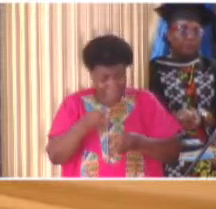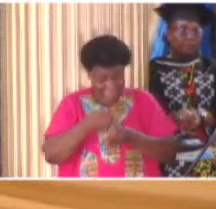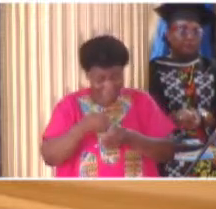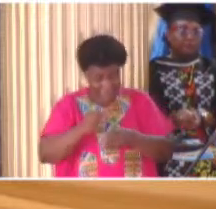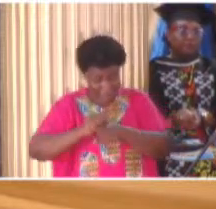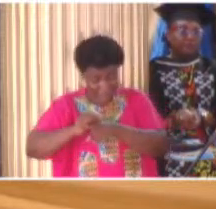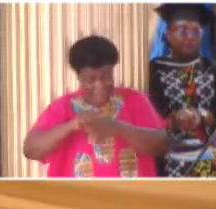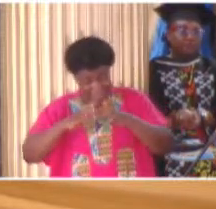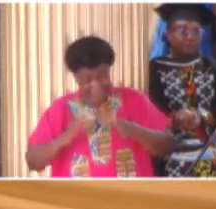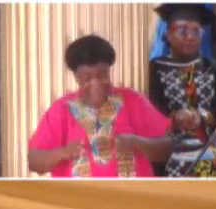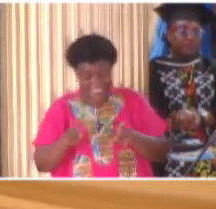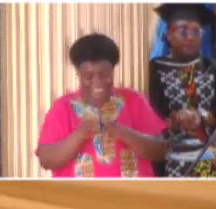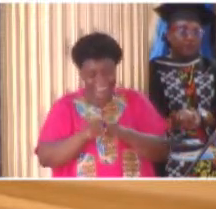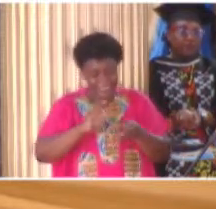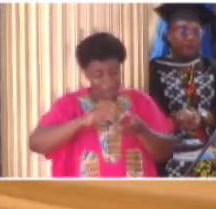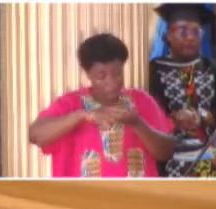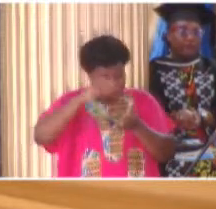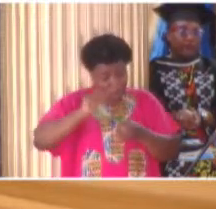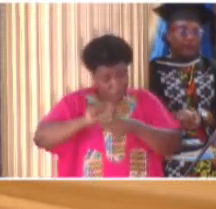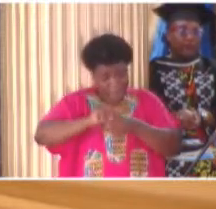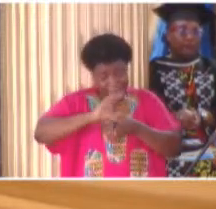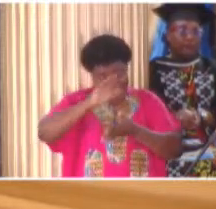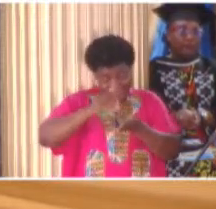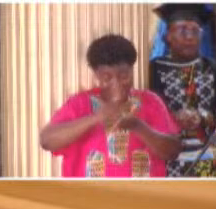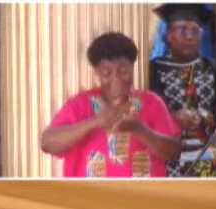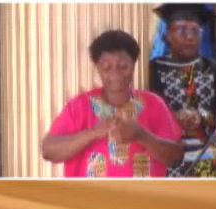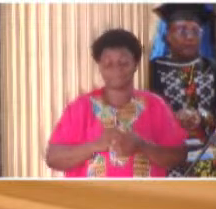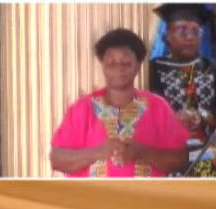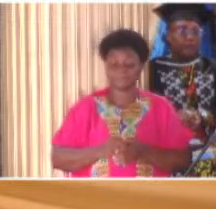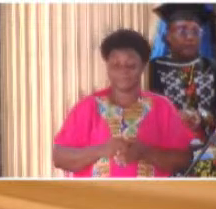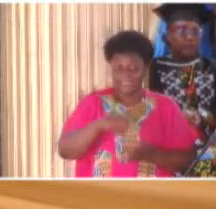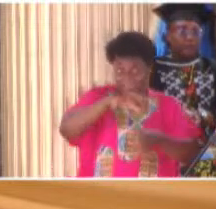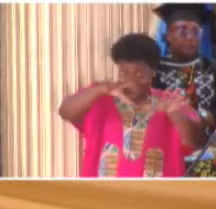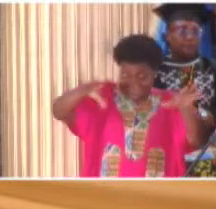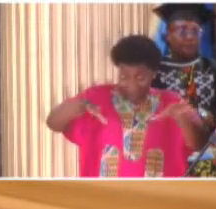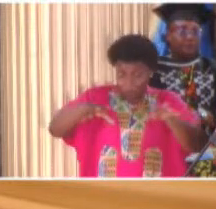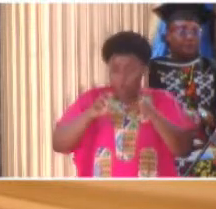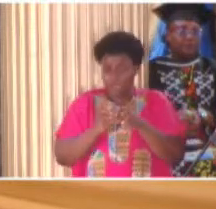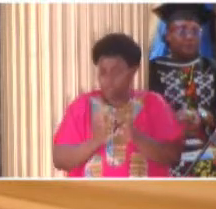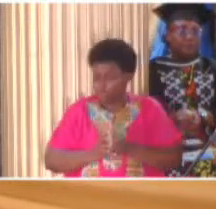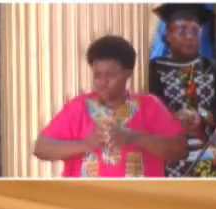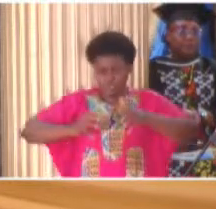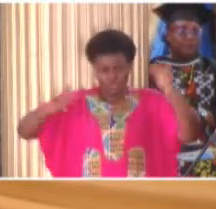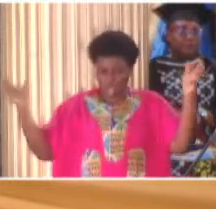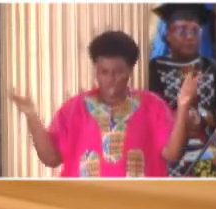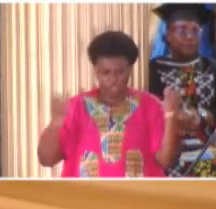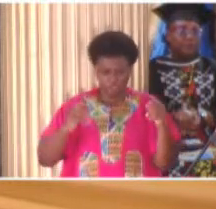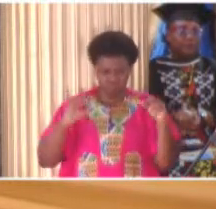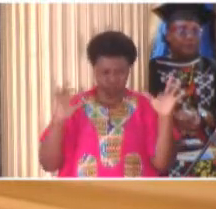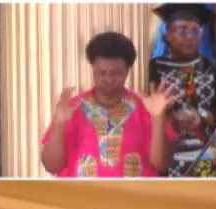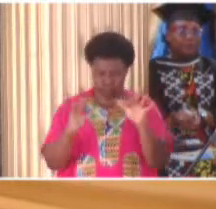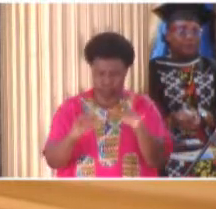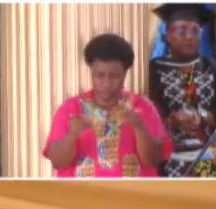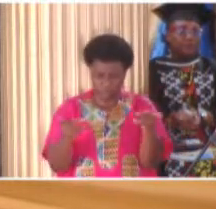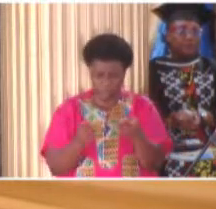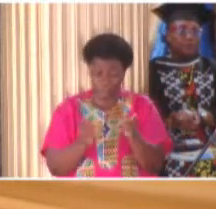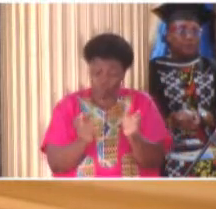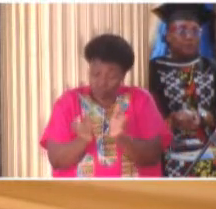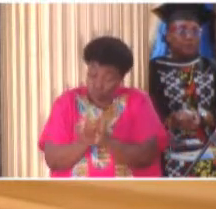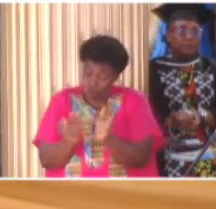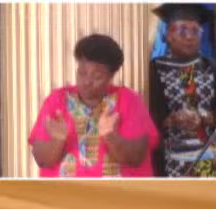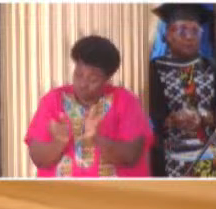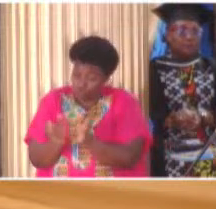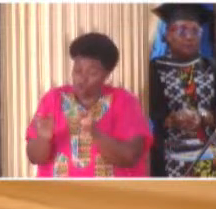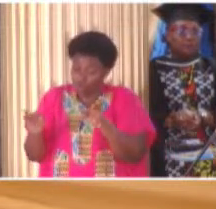Center. The Student Experience Center will also have a large multipurpose auditorium and smaller meeting